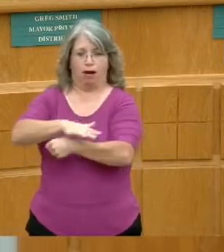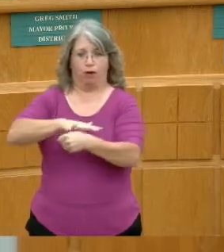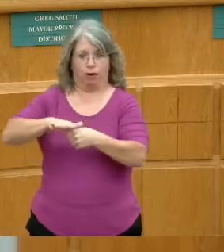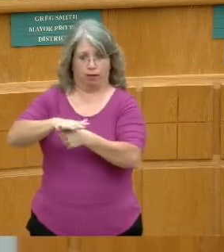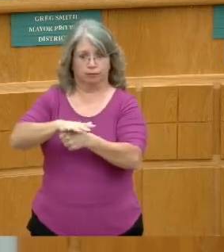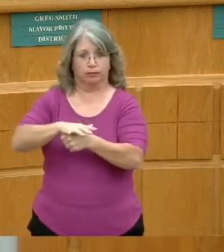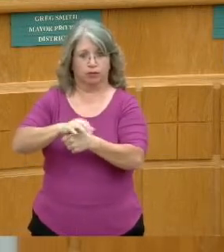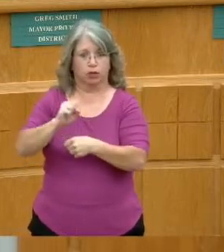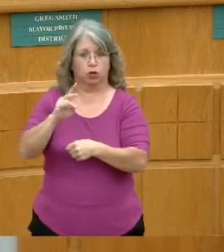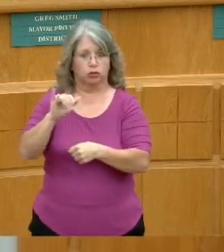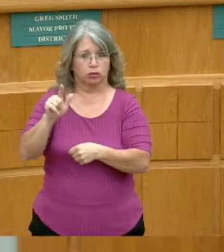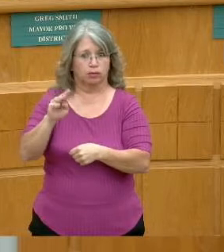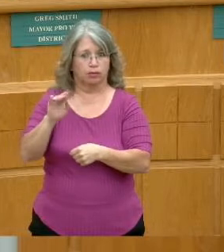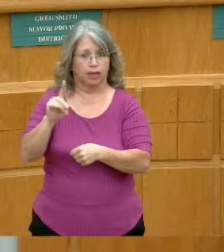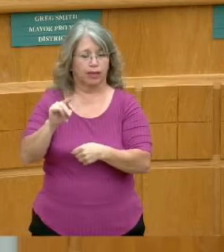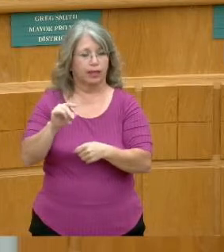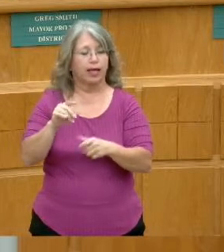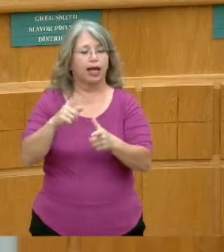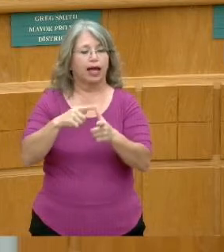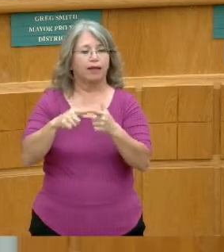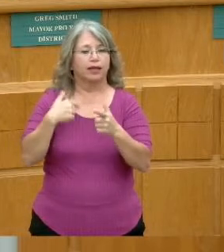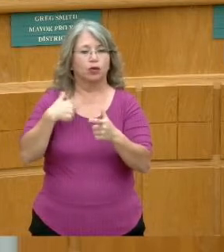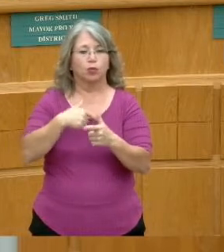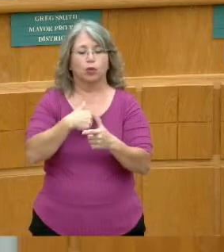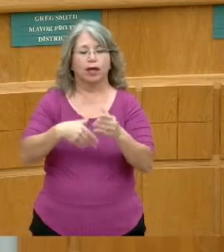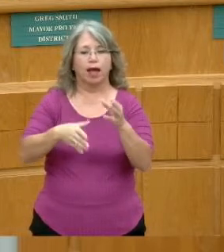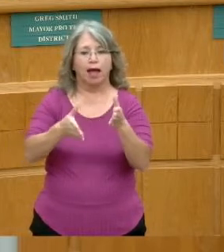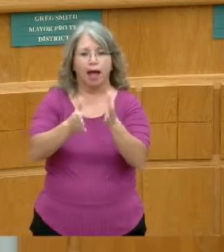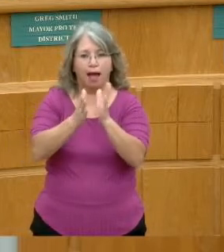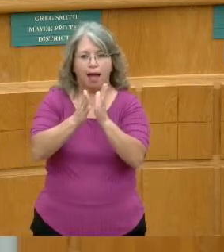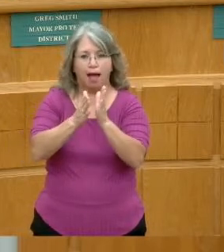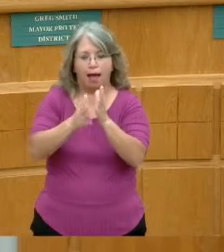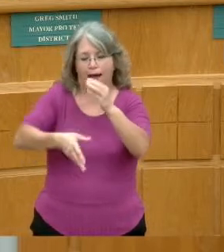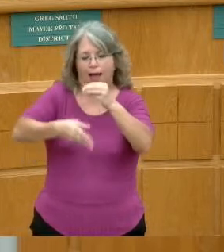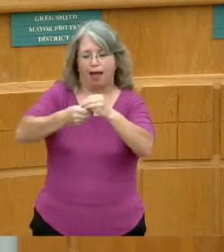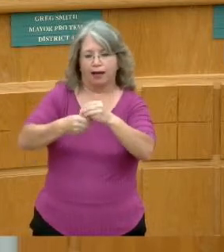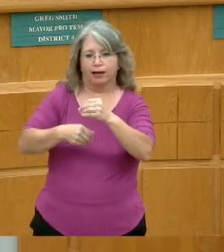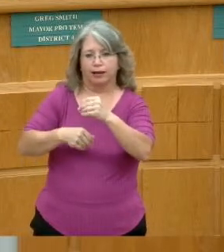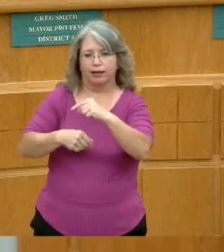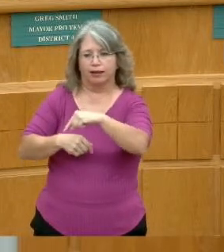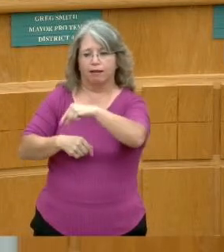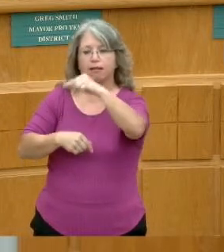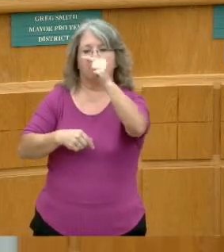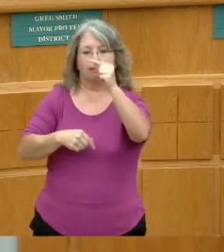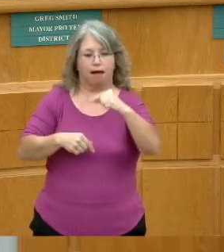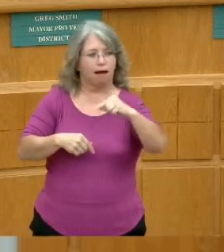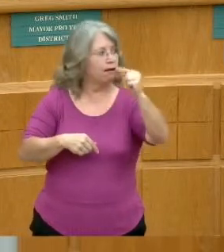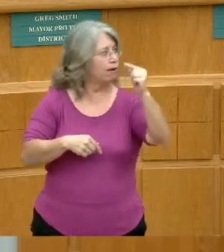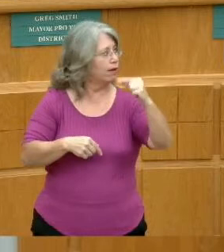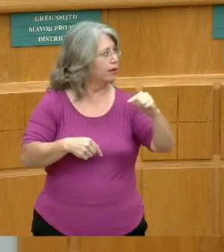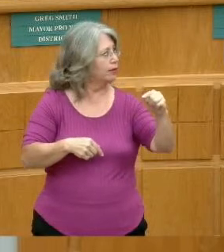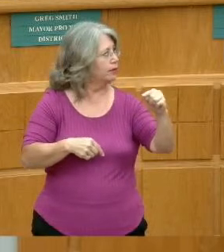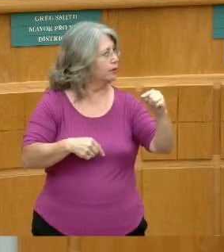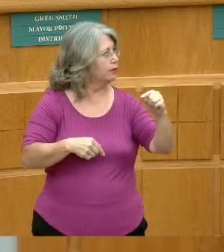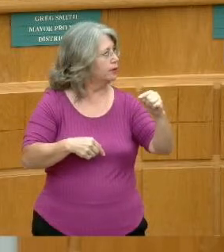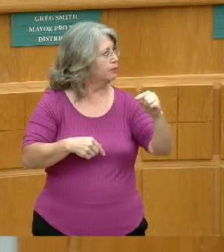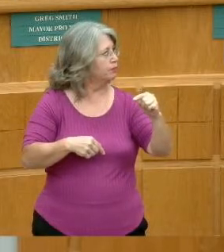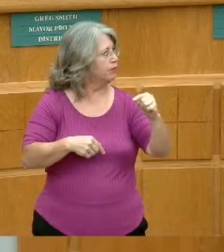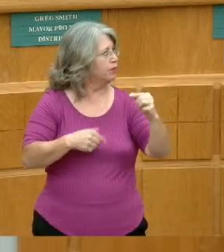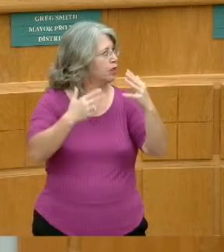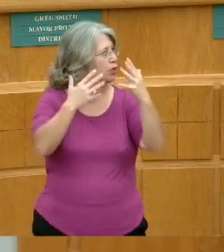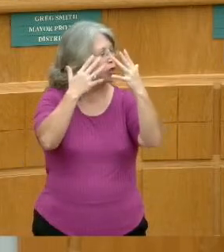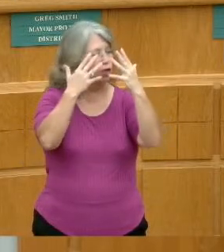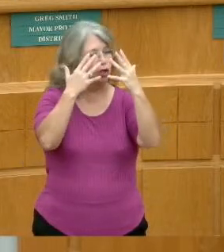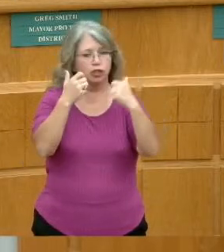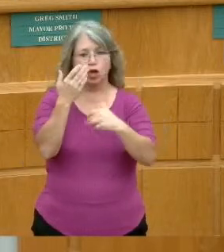fit smoother lines through this to show the overall trends. And so the lower dark blue line, which spikes up around May